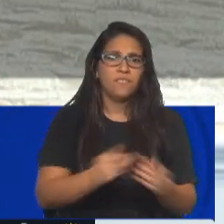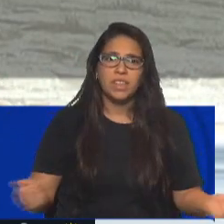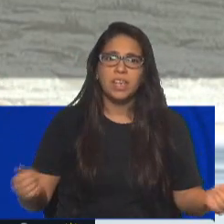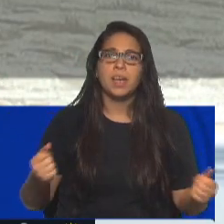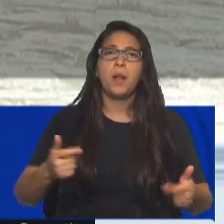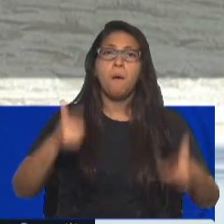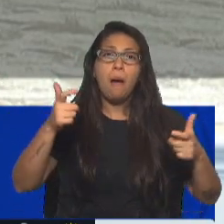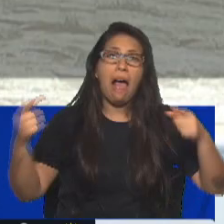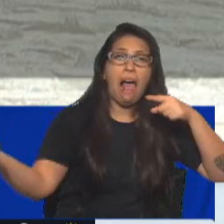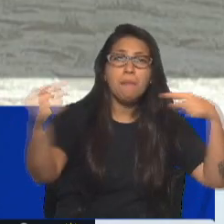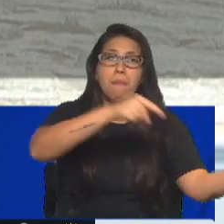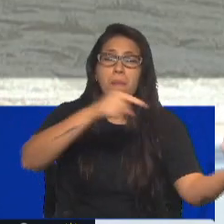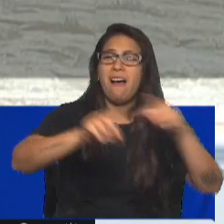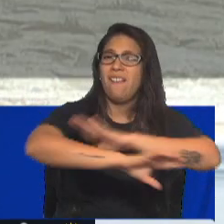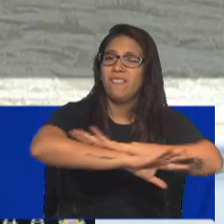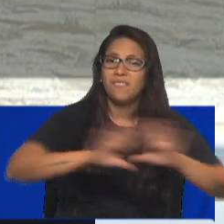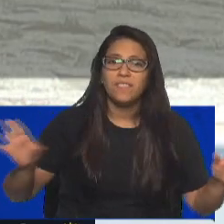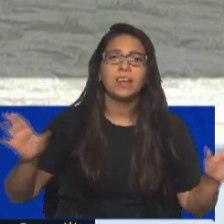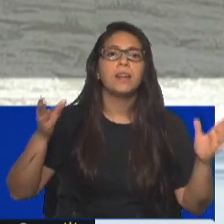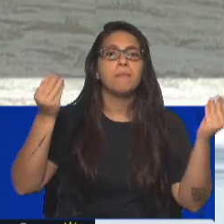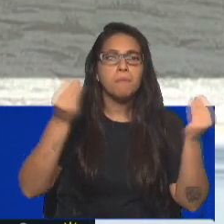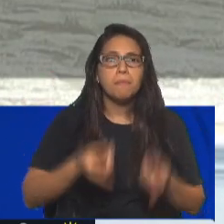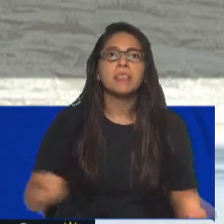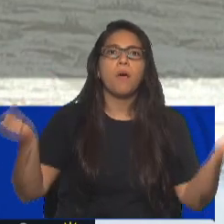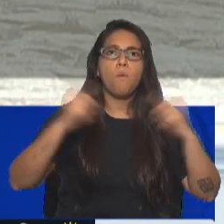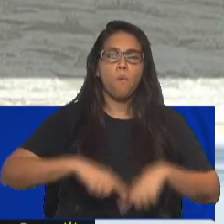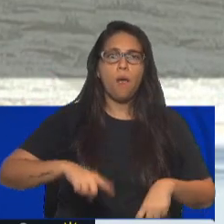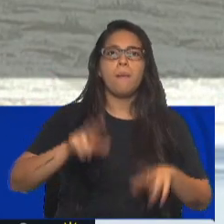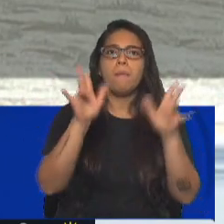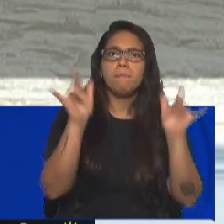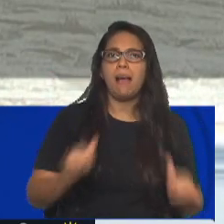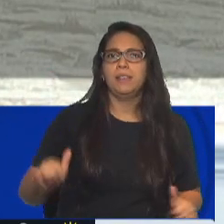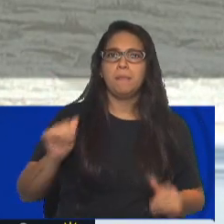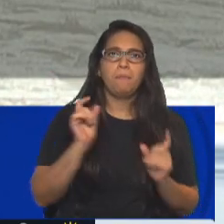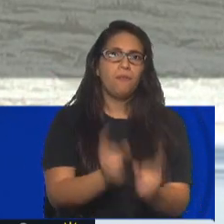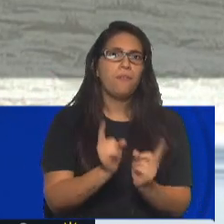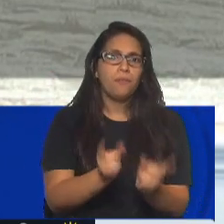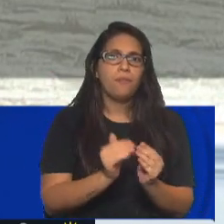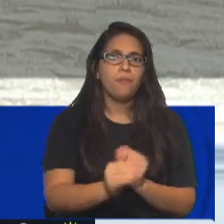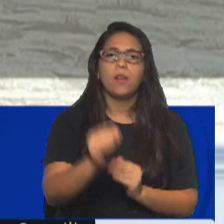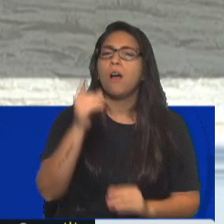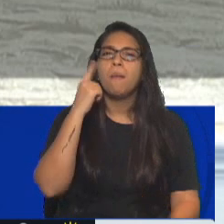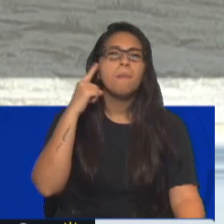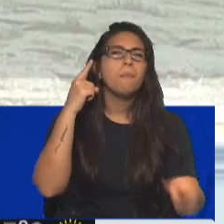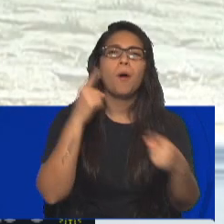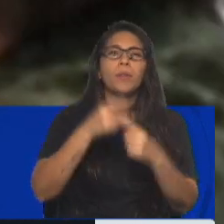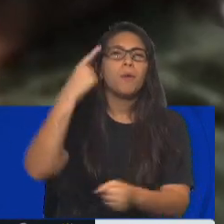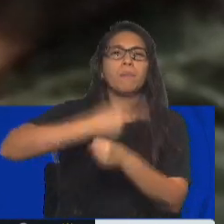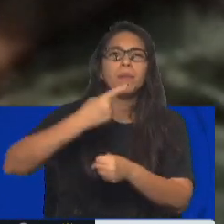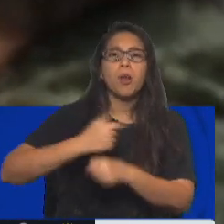and so a process can begin to find a permanent peace. I think the first step in all this is the acceptance that there is no military solution to this